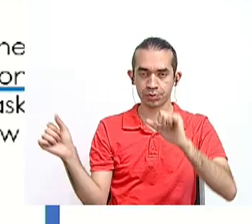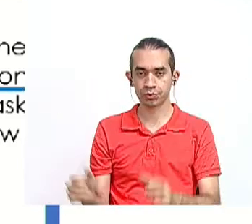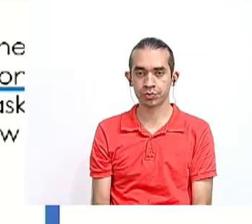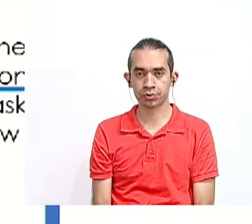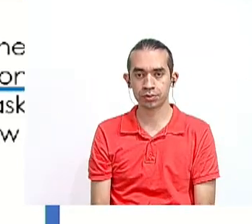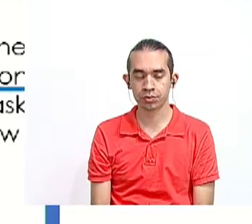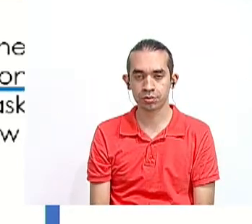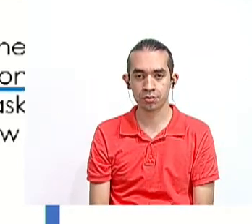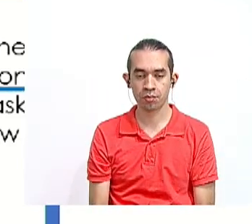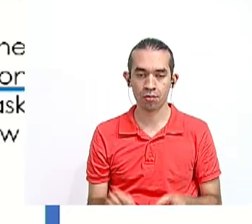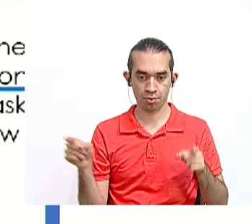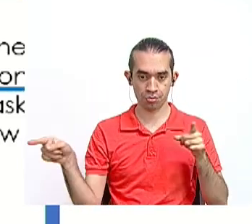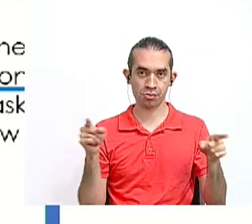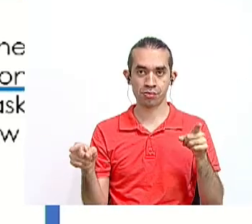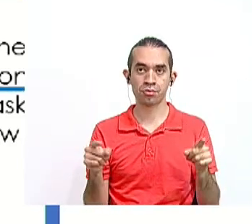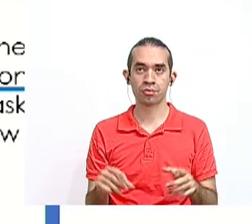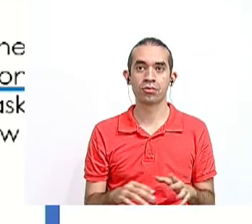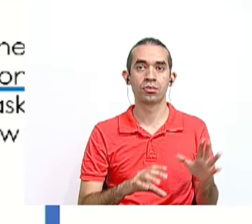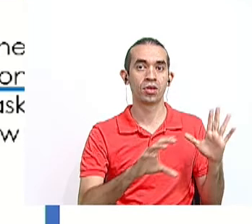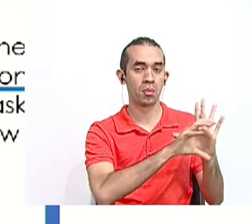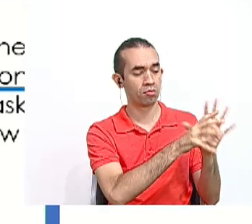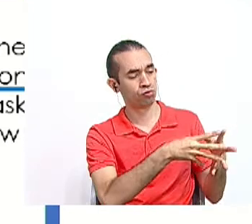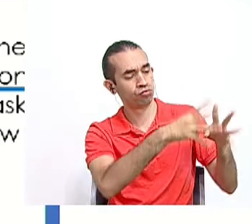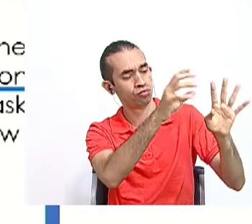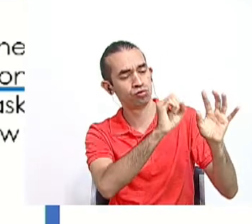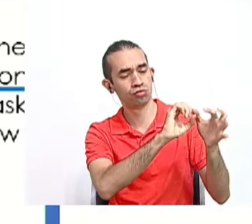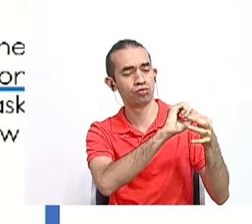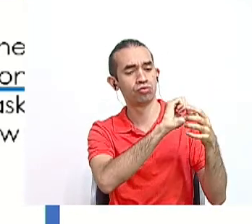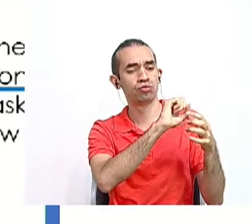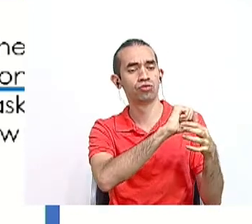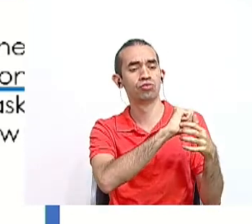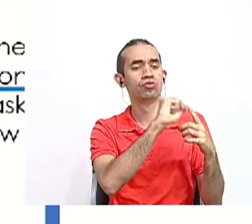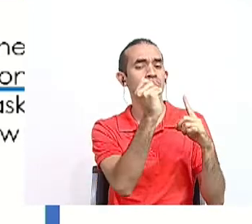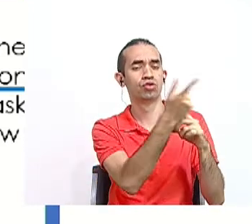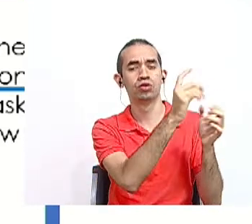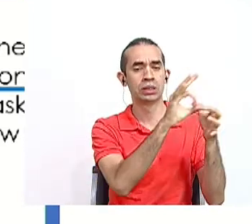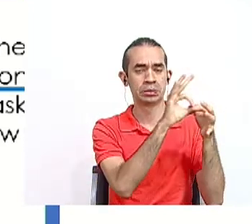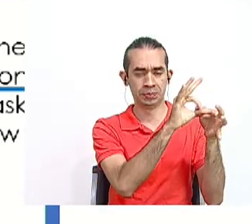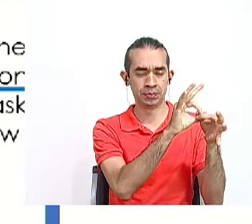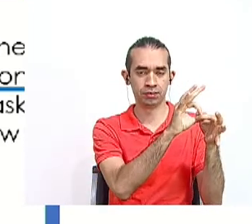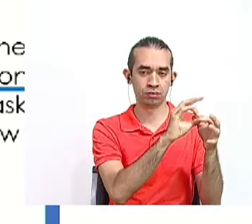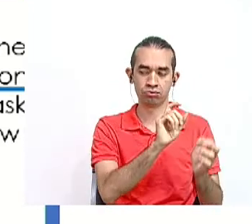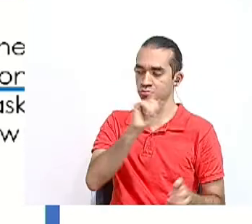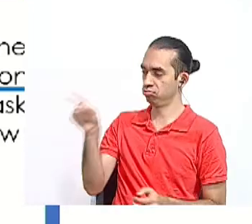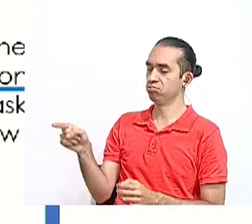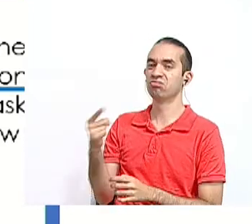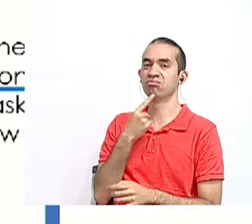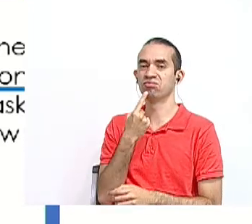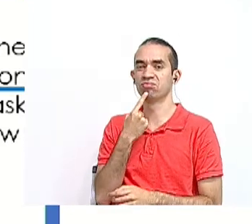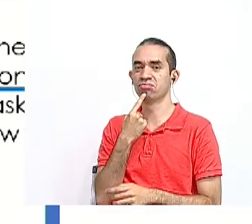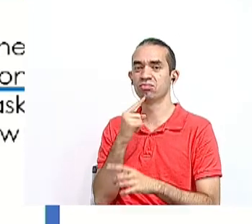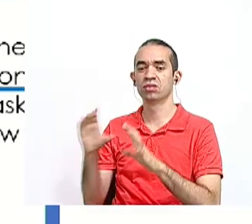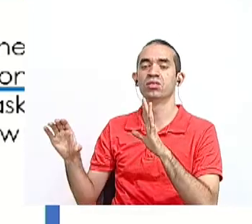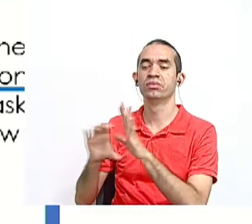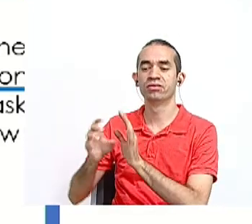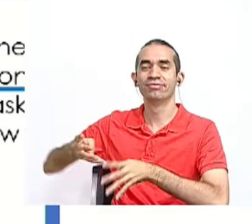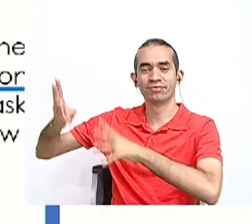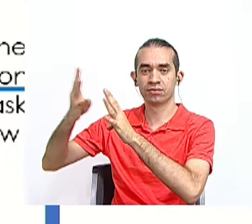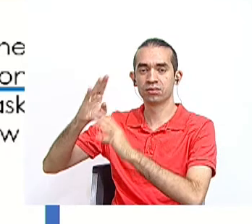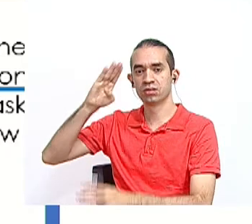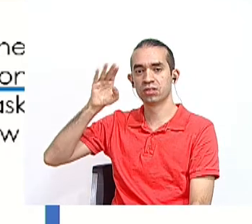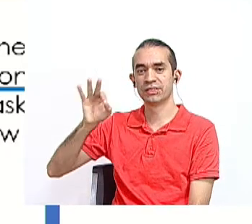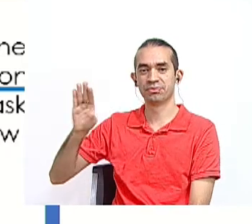you posted on social media versus pic you posted on FB. Which one is